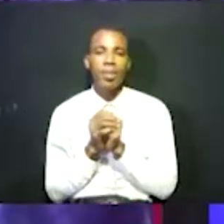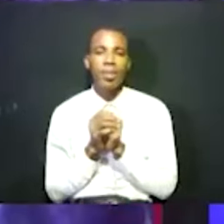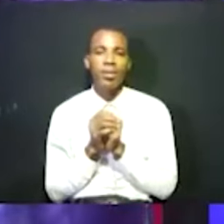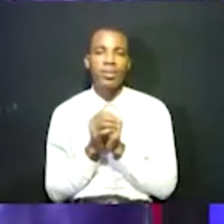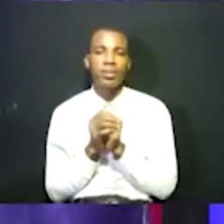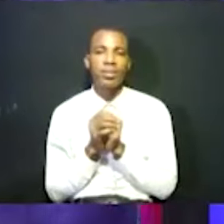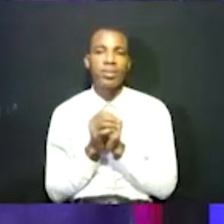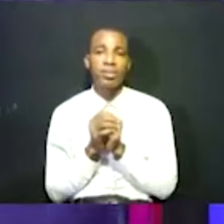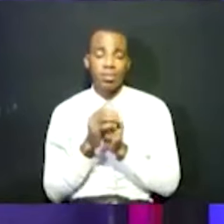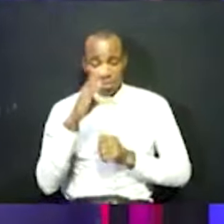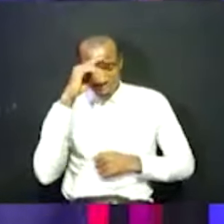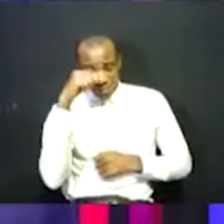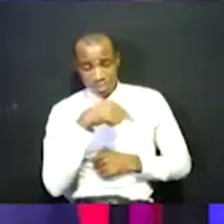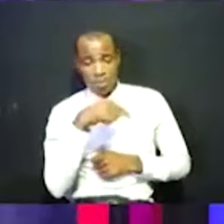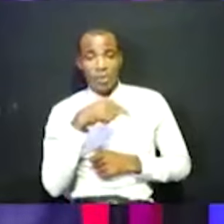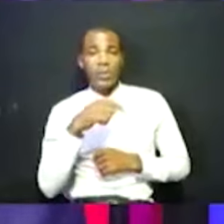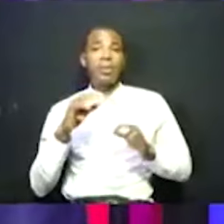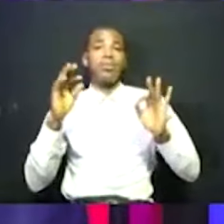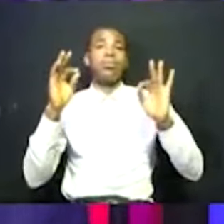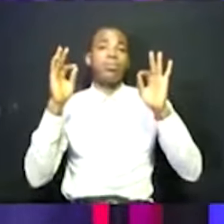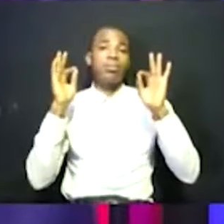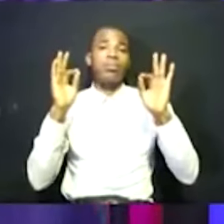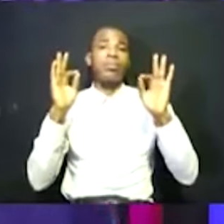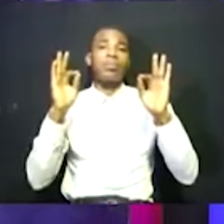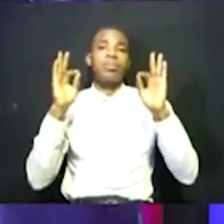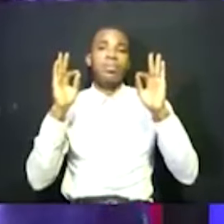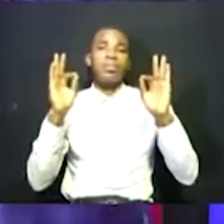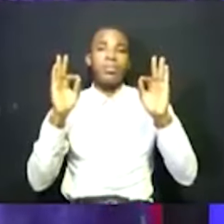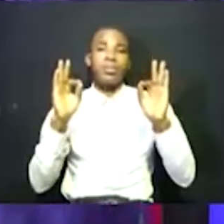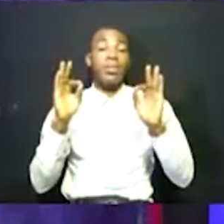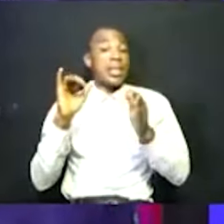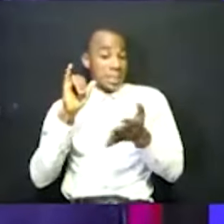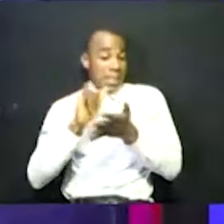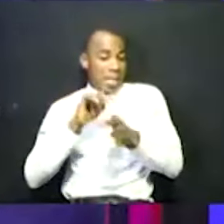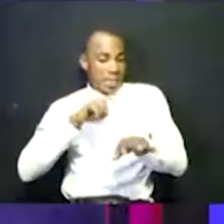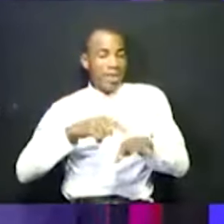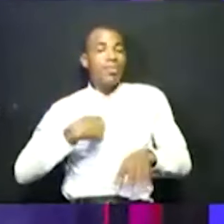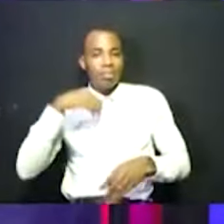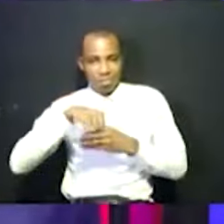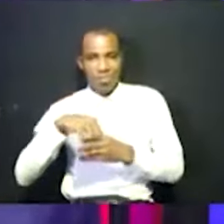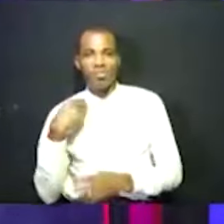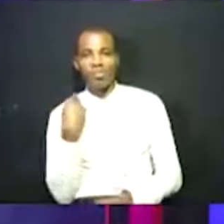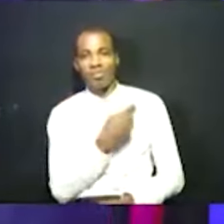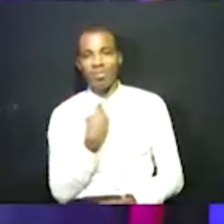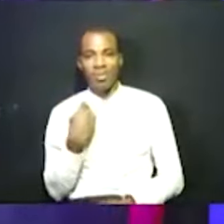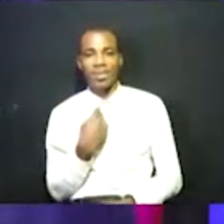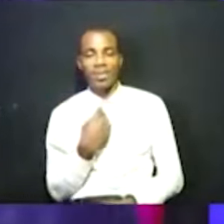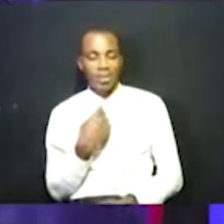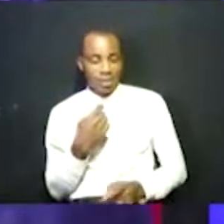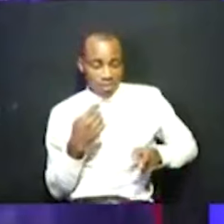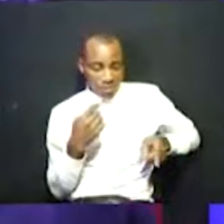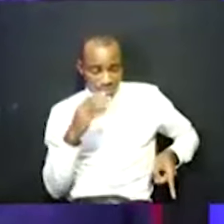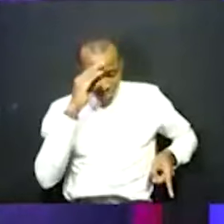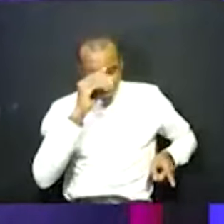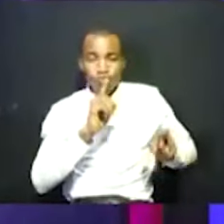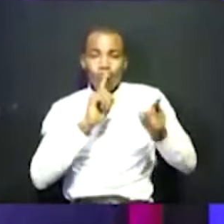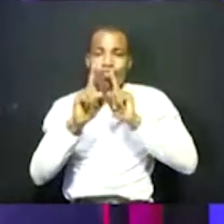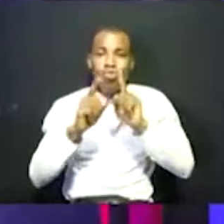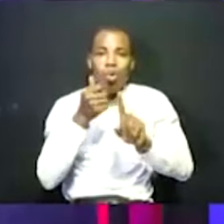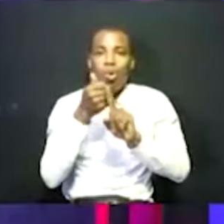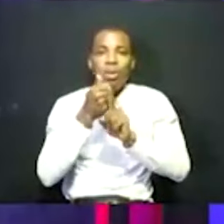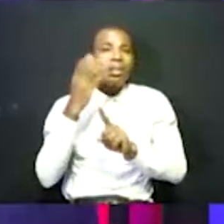this young man, that time we were all pastors, was talking about a lot of experiences.